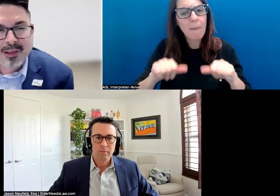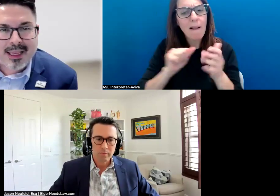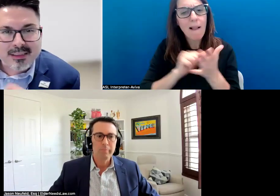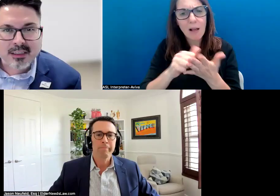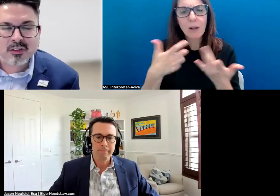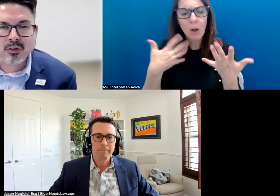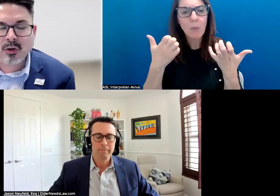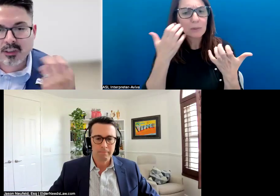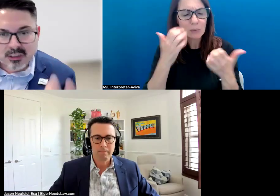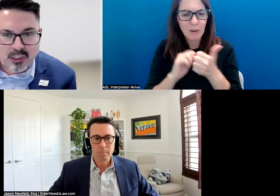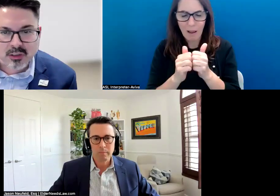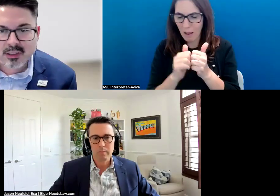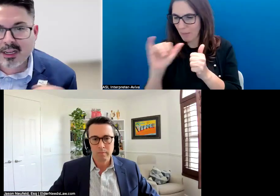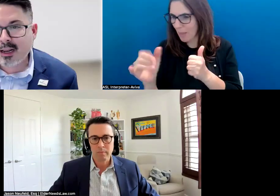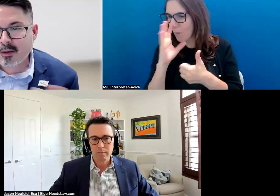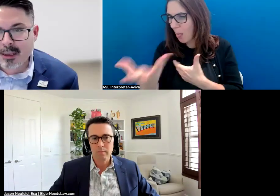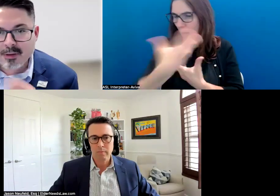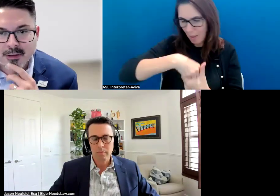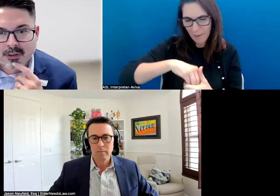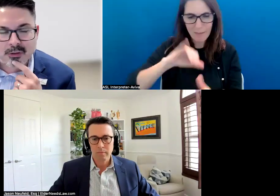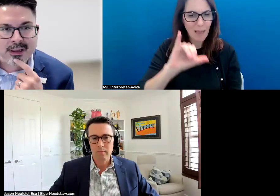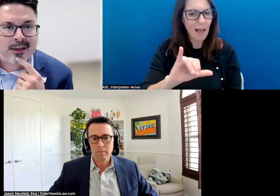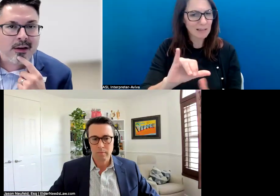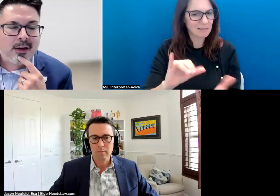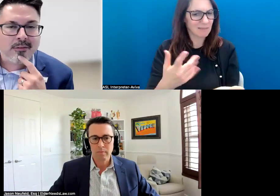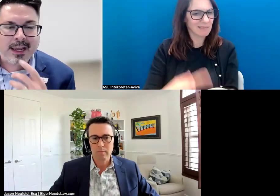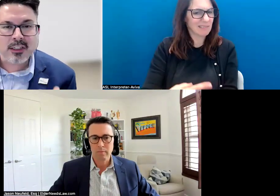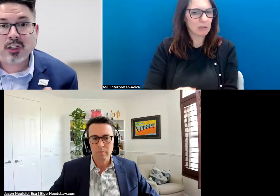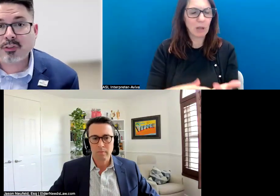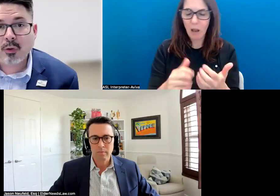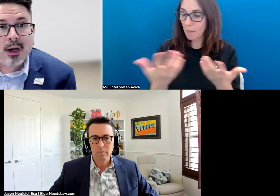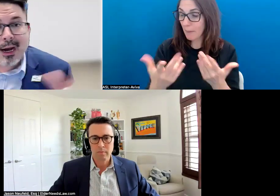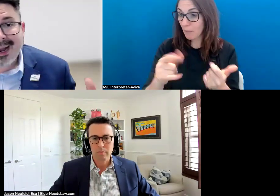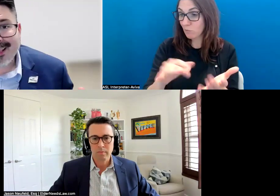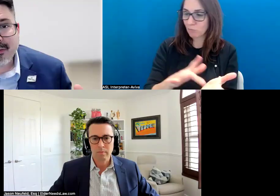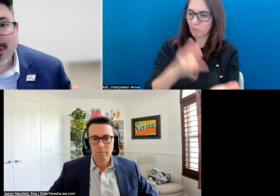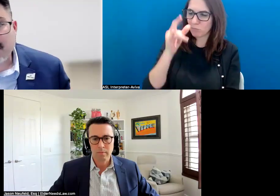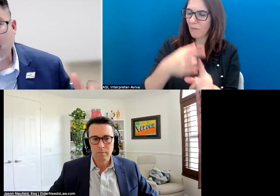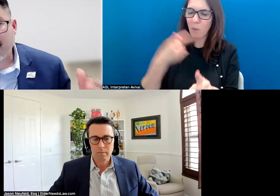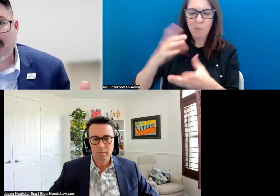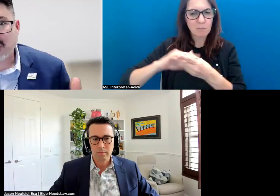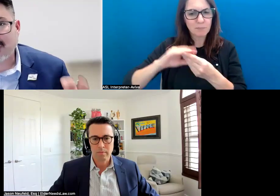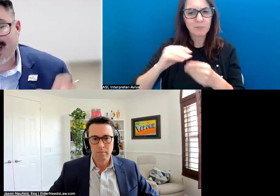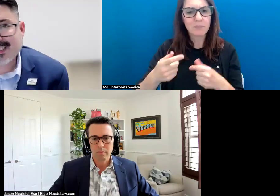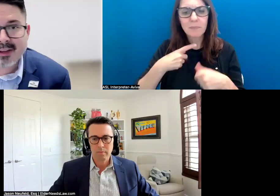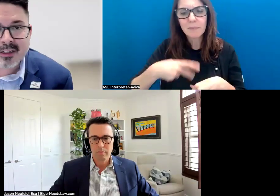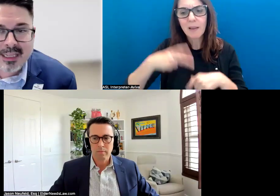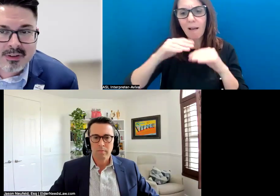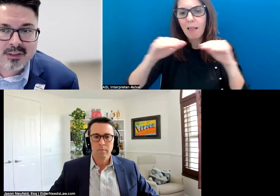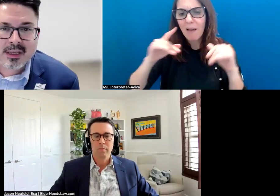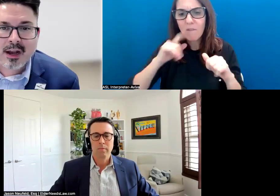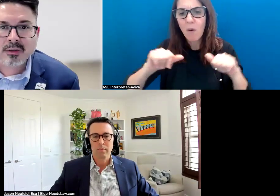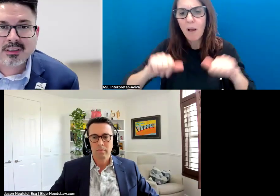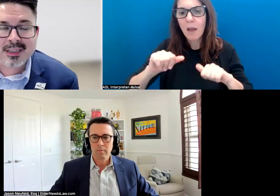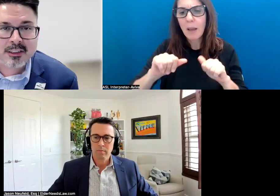that kind of plays into our discussion today and how that may be something you could take advantage of. So high-level ABLE accounts are tax advantage